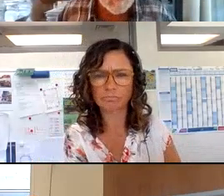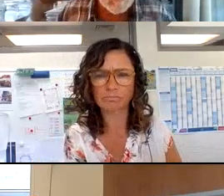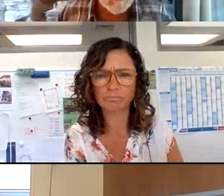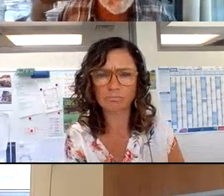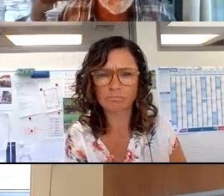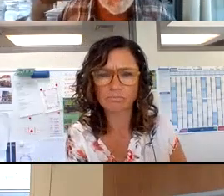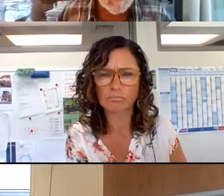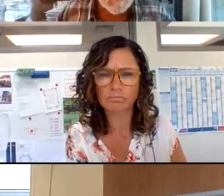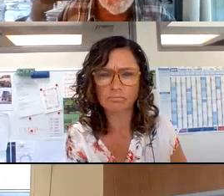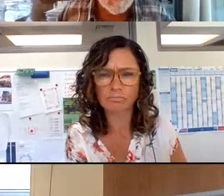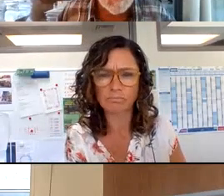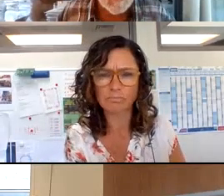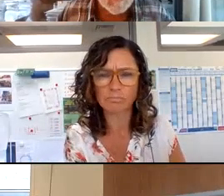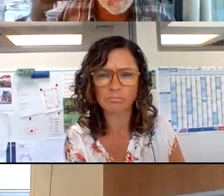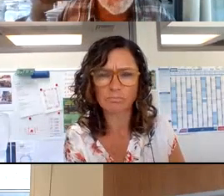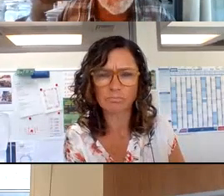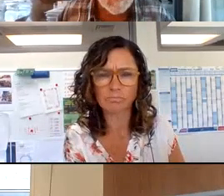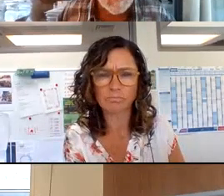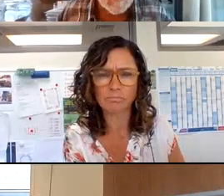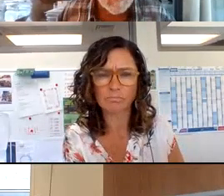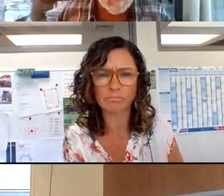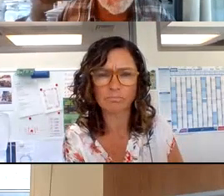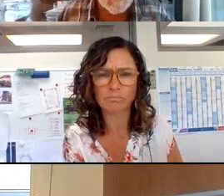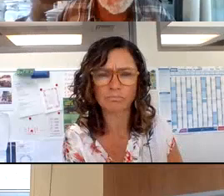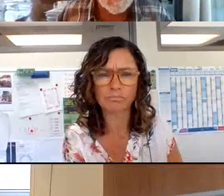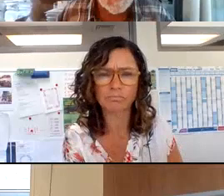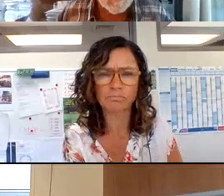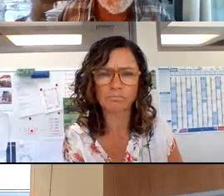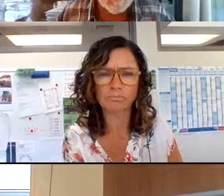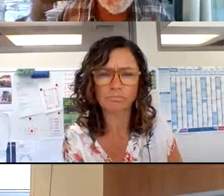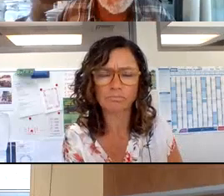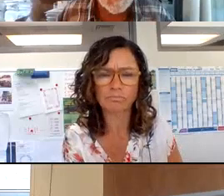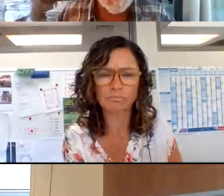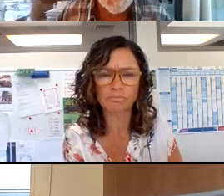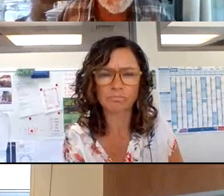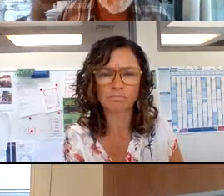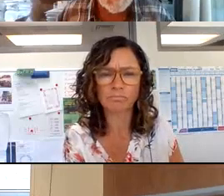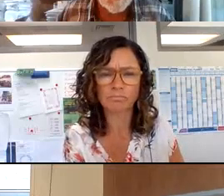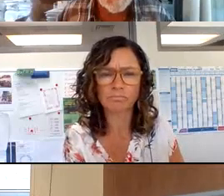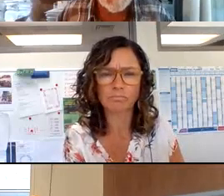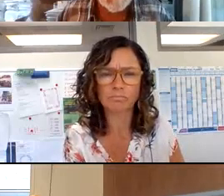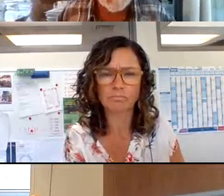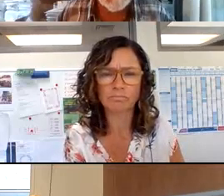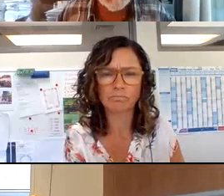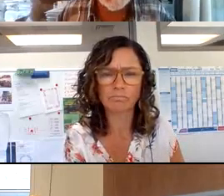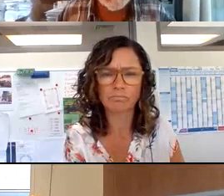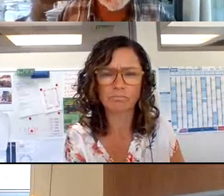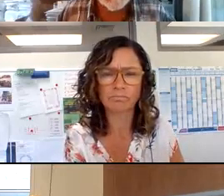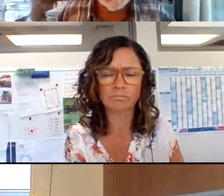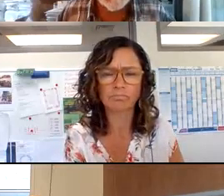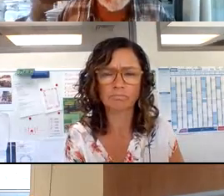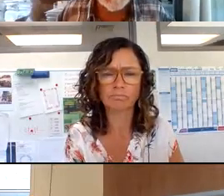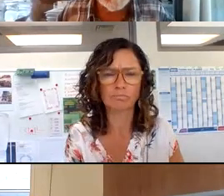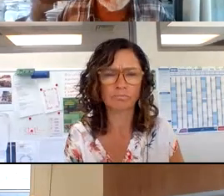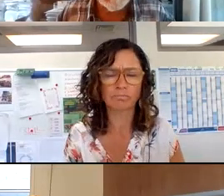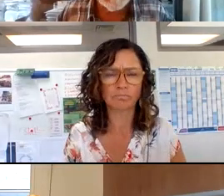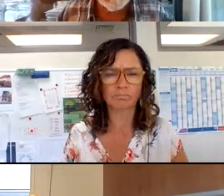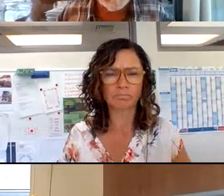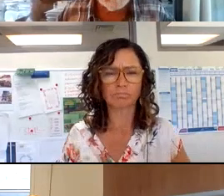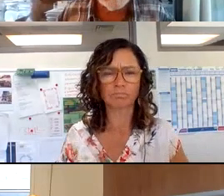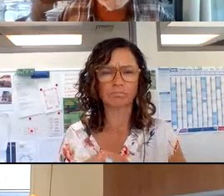We were able to put the camera up on the largest social roost, and we counted about 700 beds.